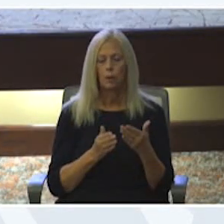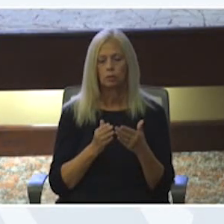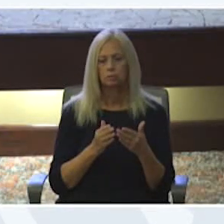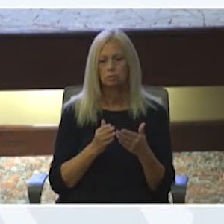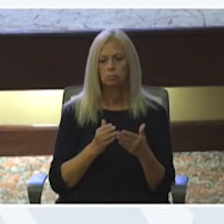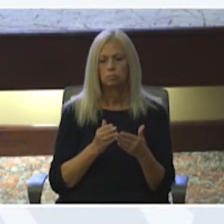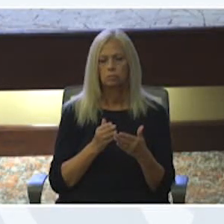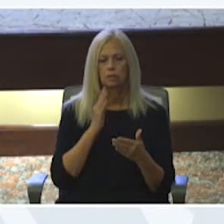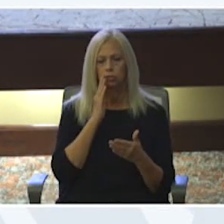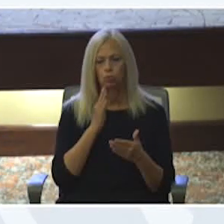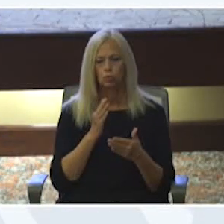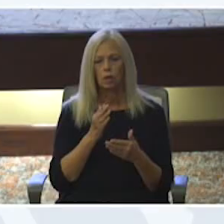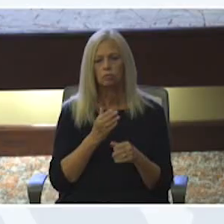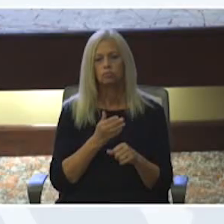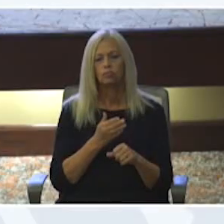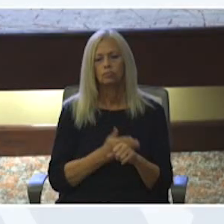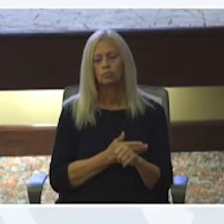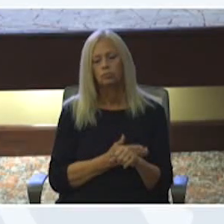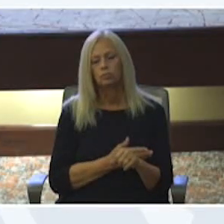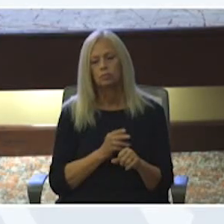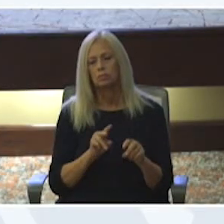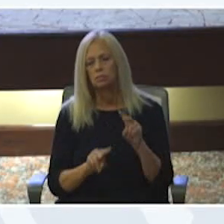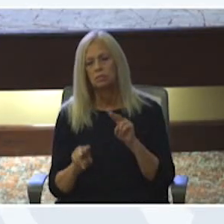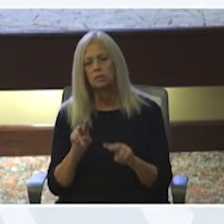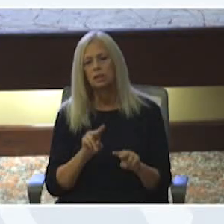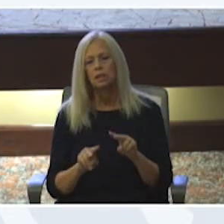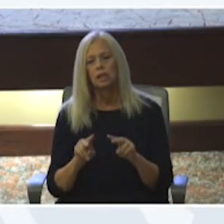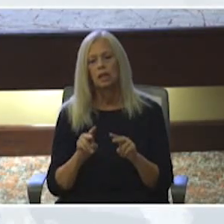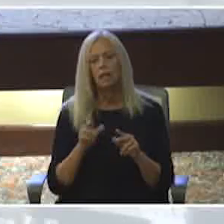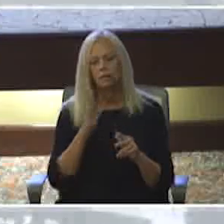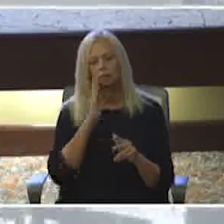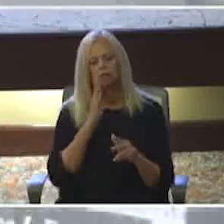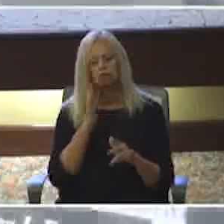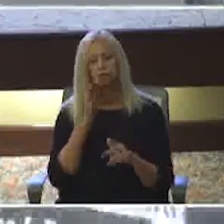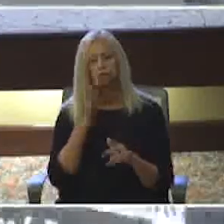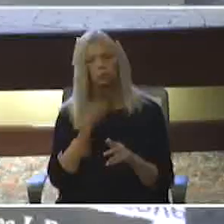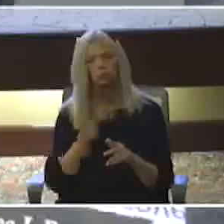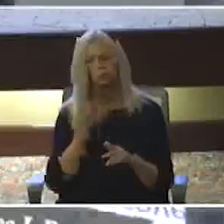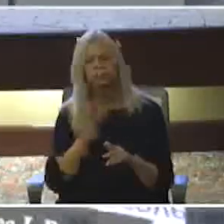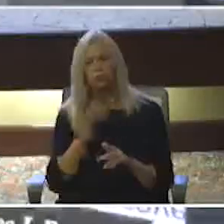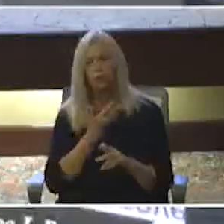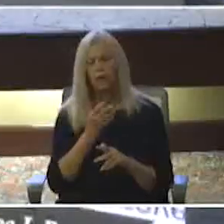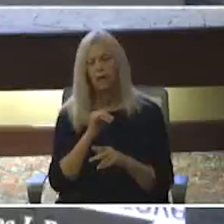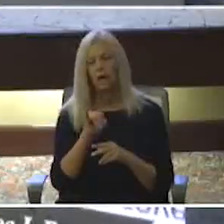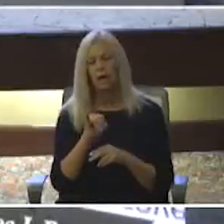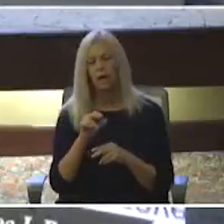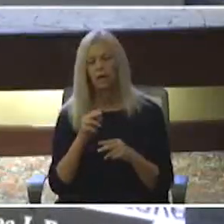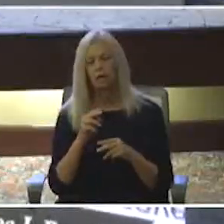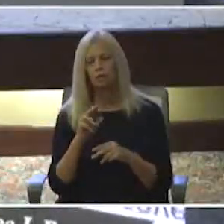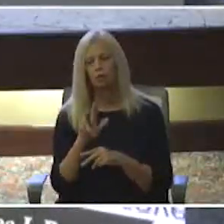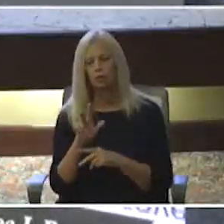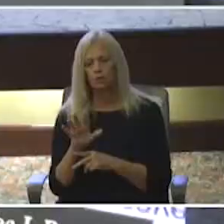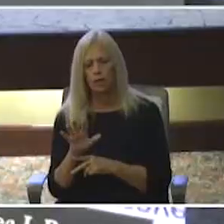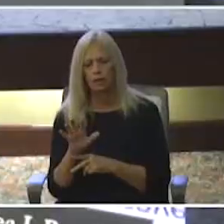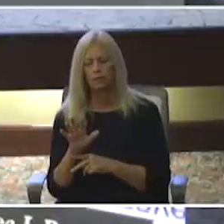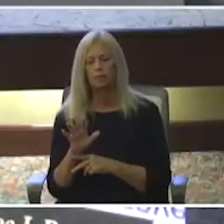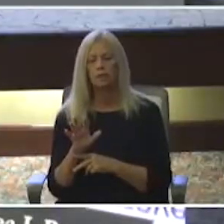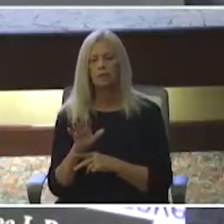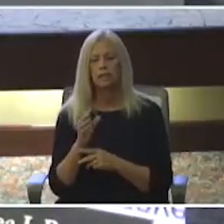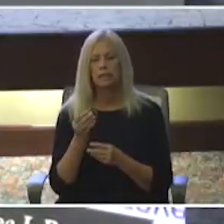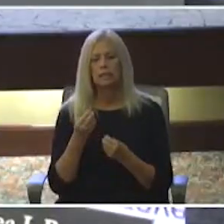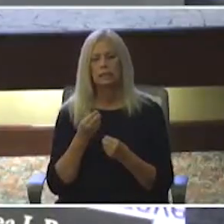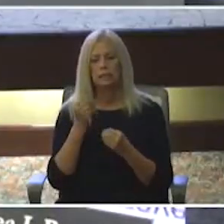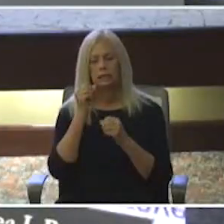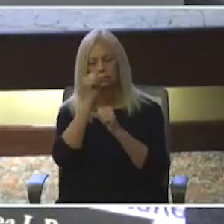doing with the bridge lighting and visible from I-35 and in front of Foster Pavilion, where we're trying to get some